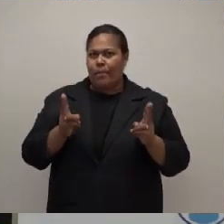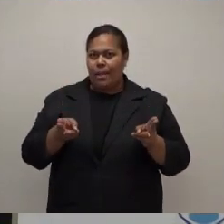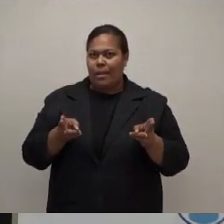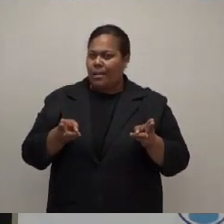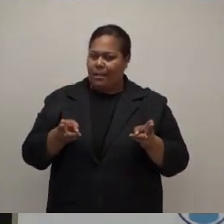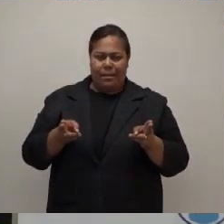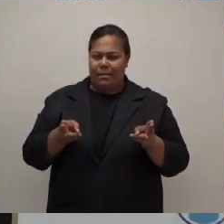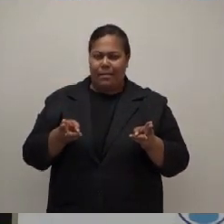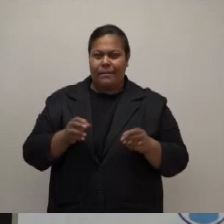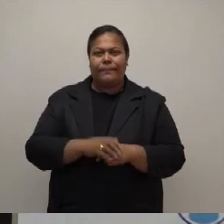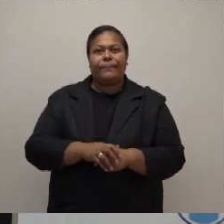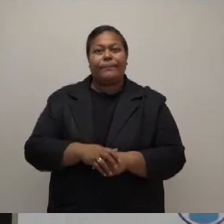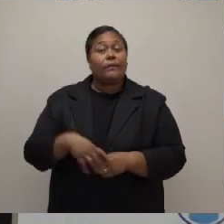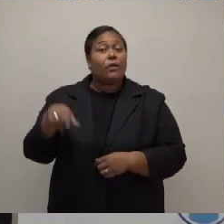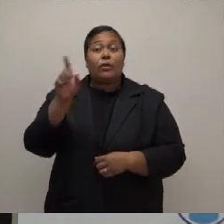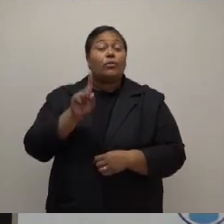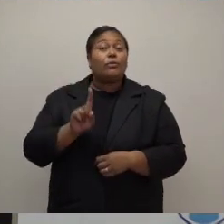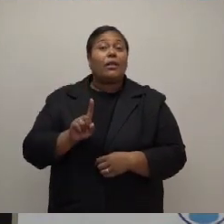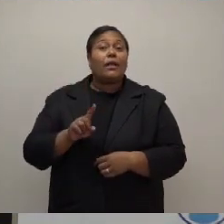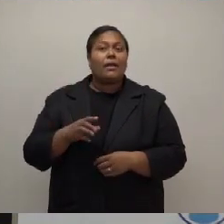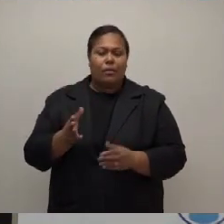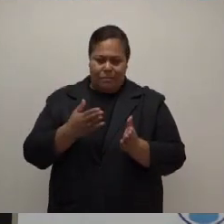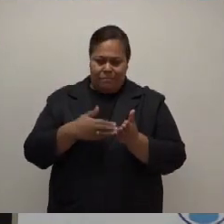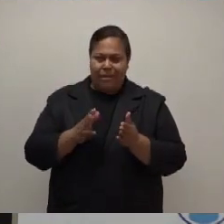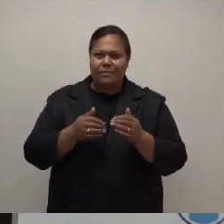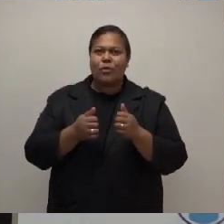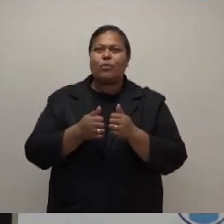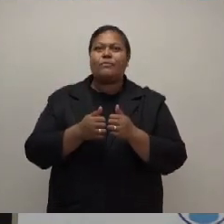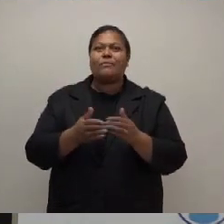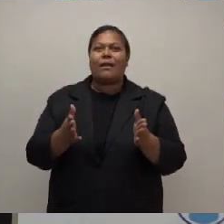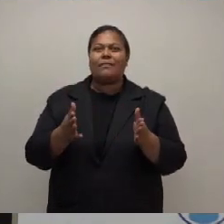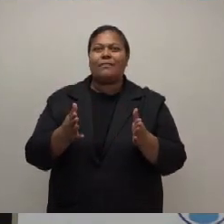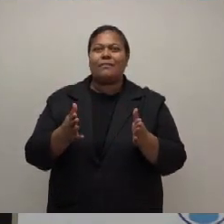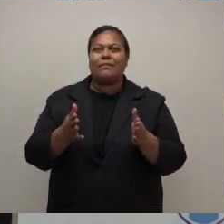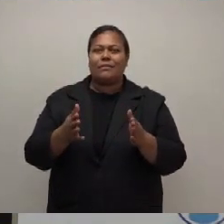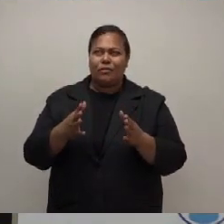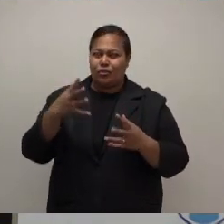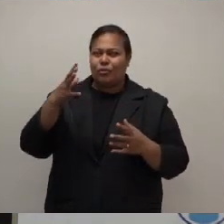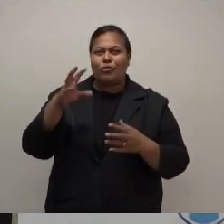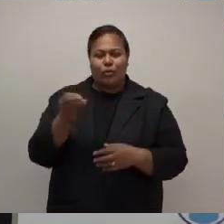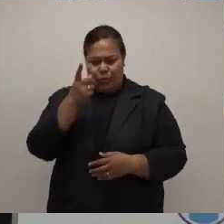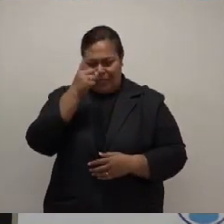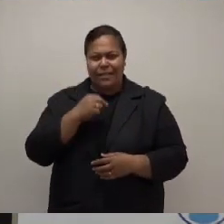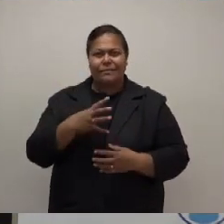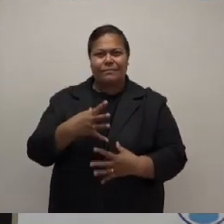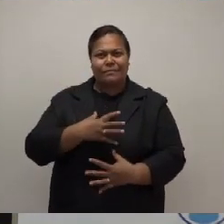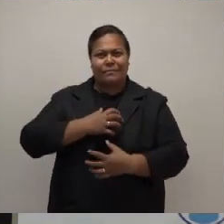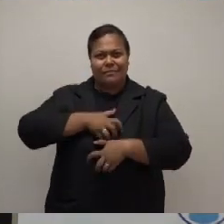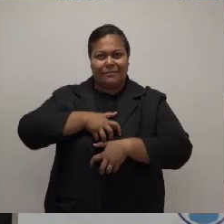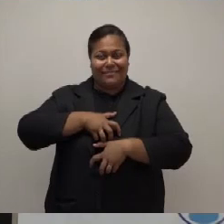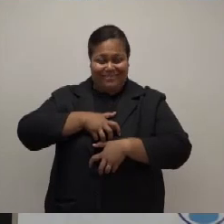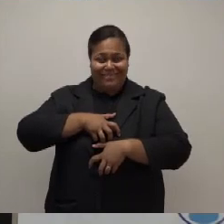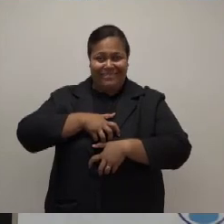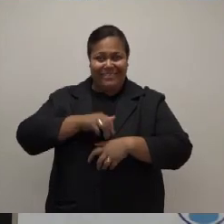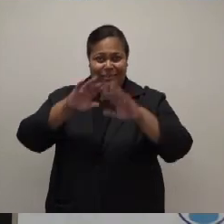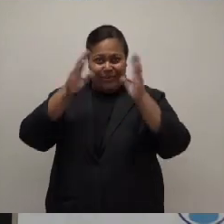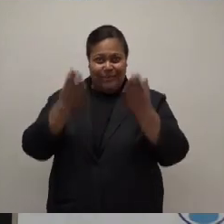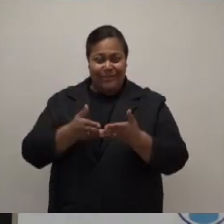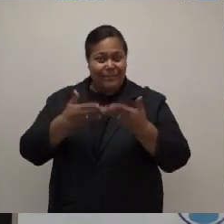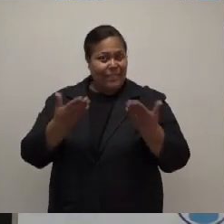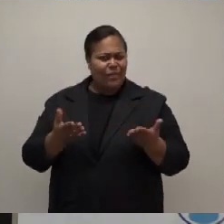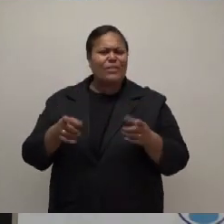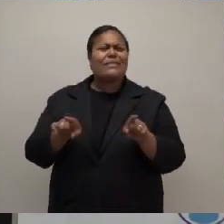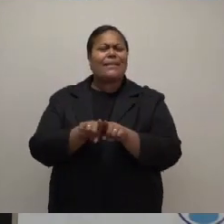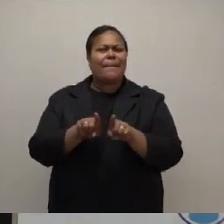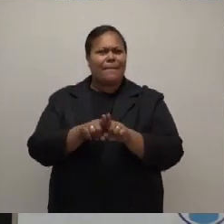Today marks the start of a new normal to adapt to the new world we now live in. Much like our campaign